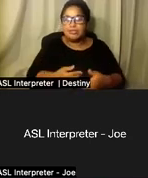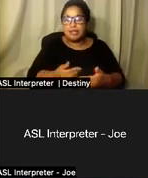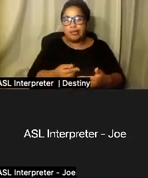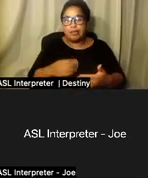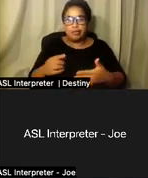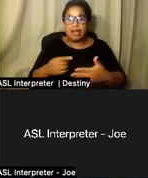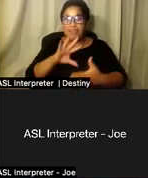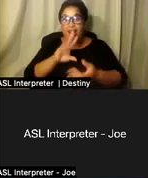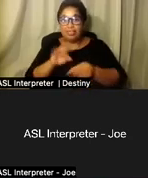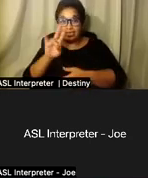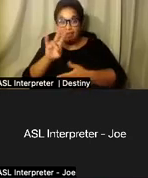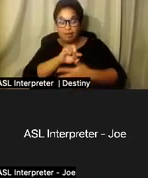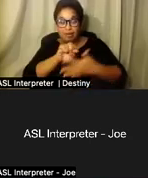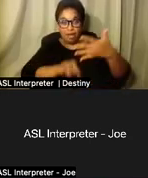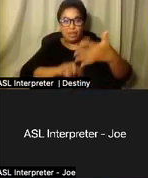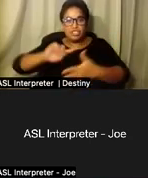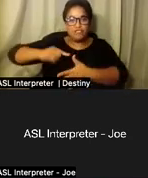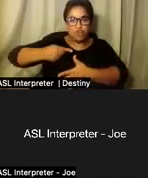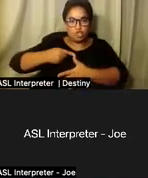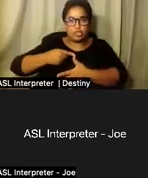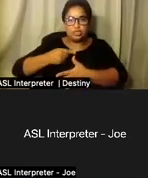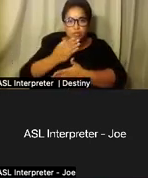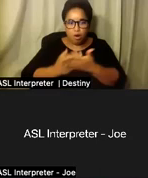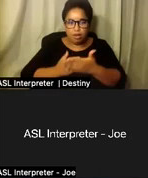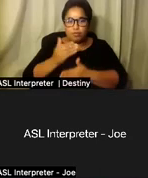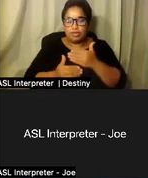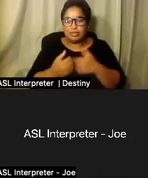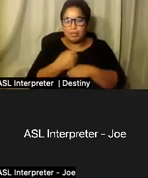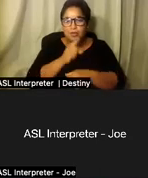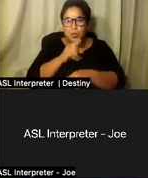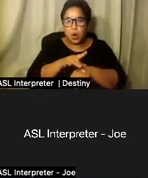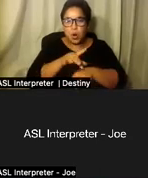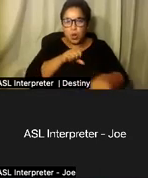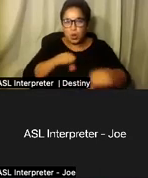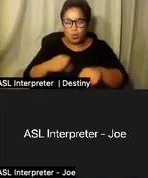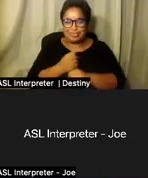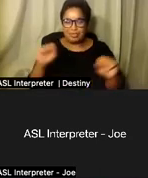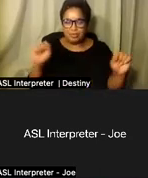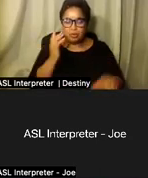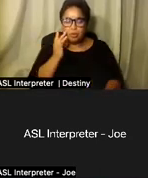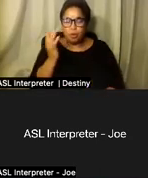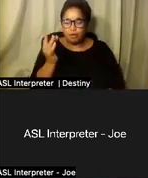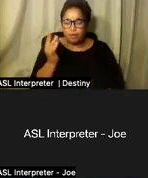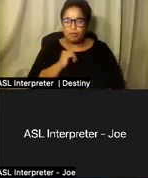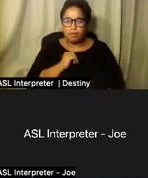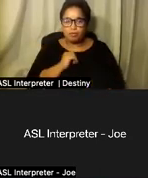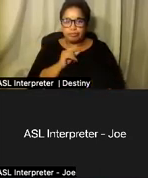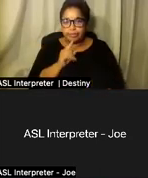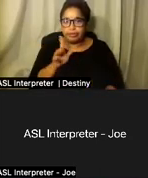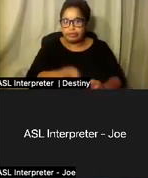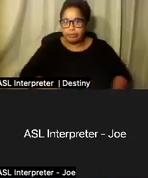safety. And where we put that first because it is really essential